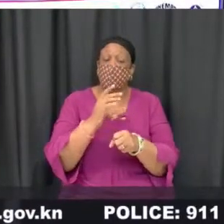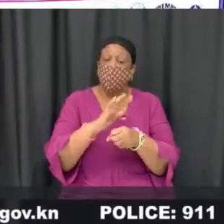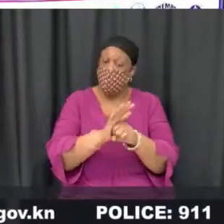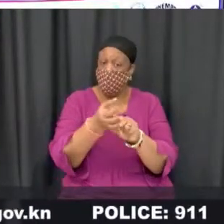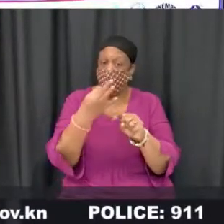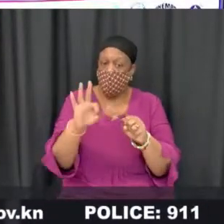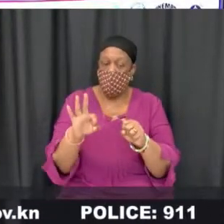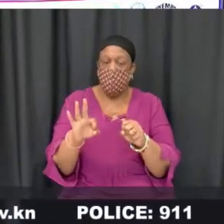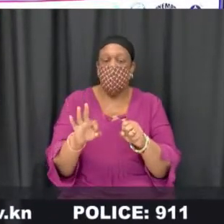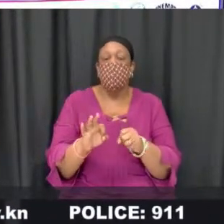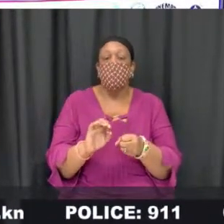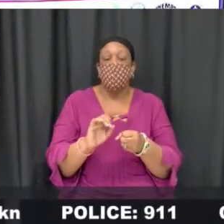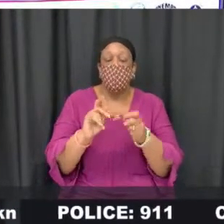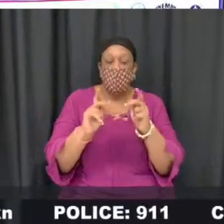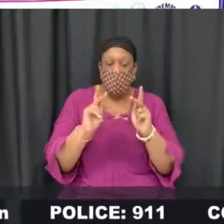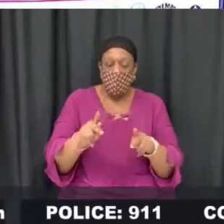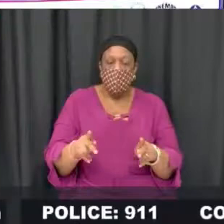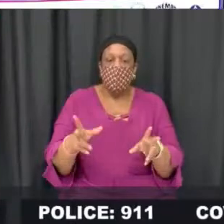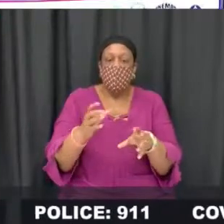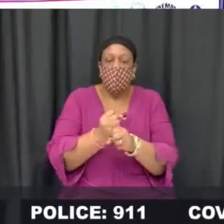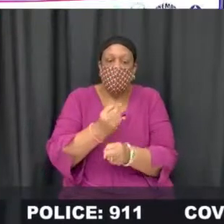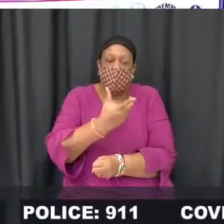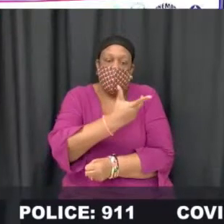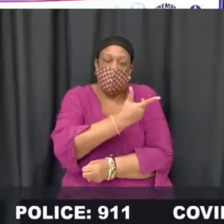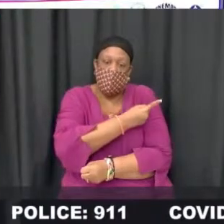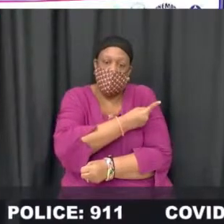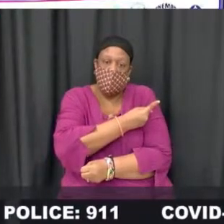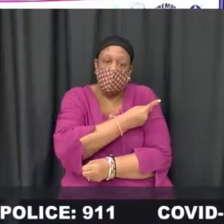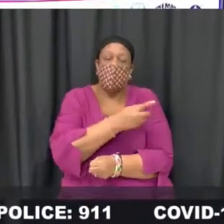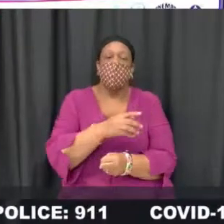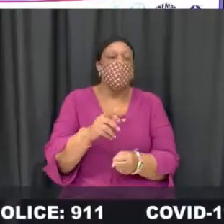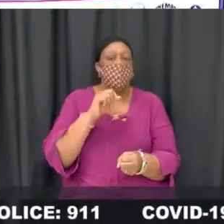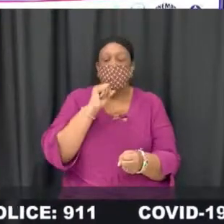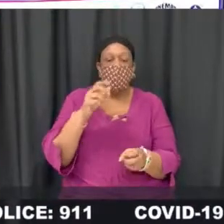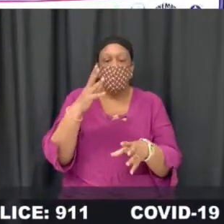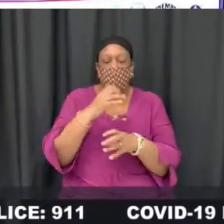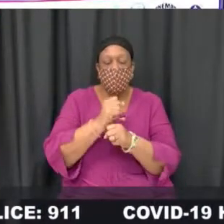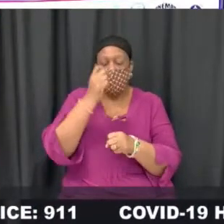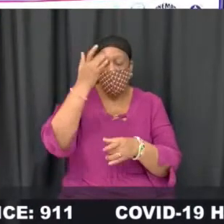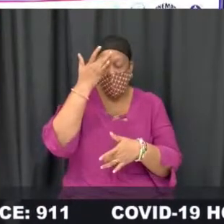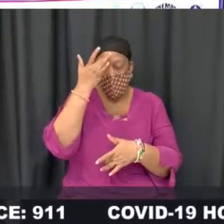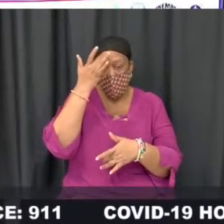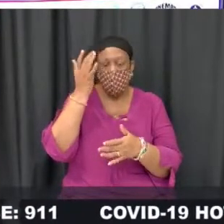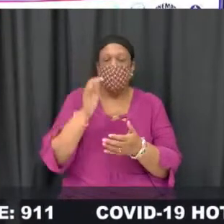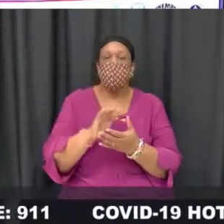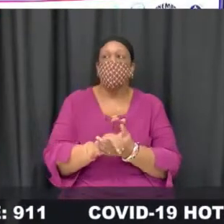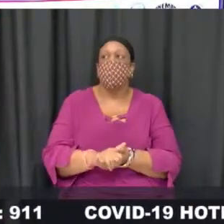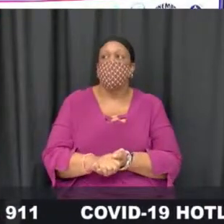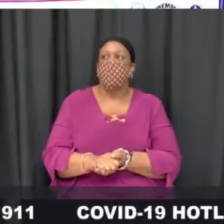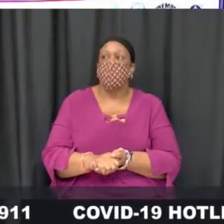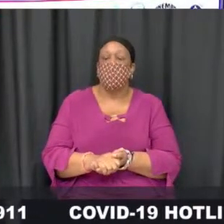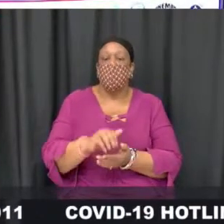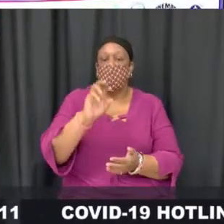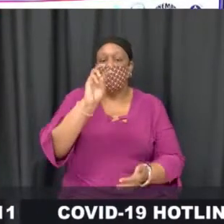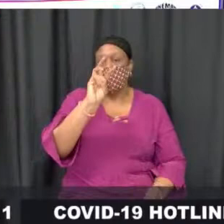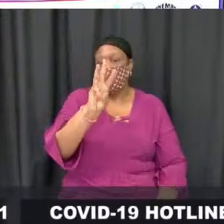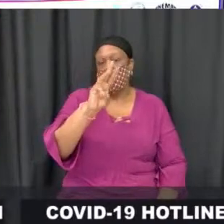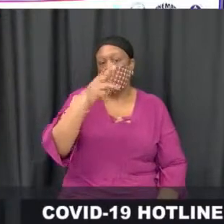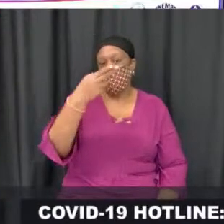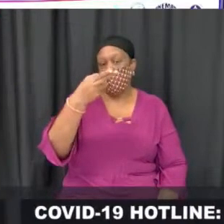vaccinated with that vaccine. The World Health Organization has been lobbying with all of these